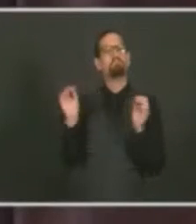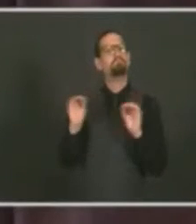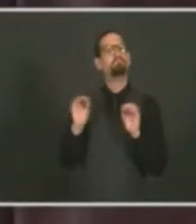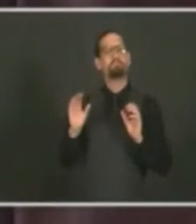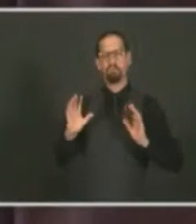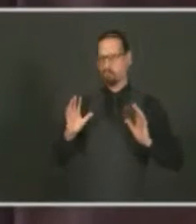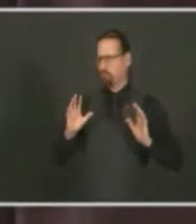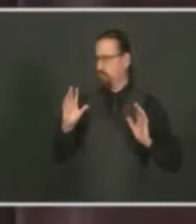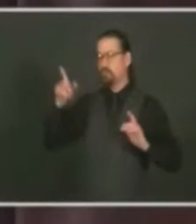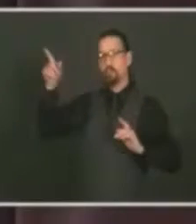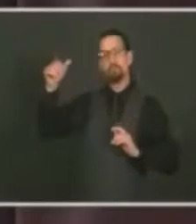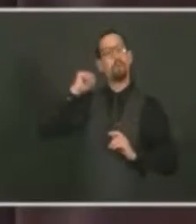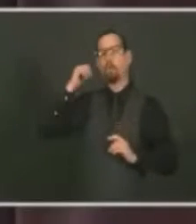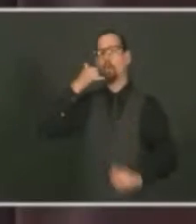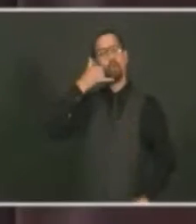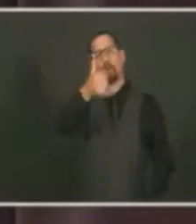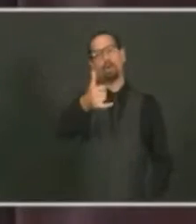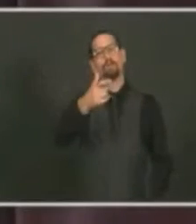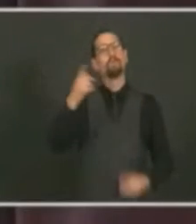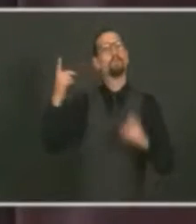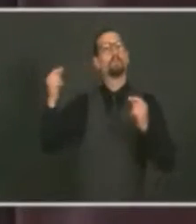be emailed your results.